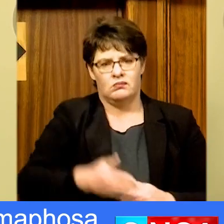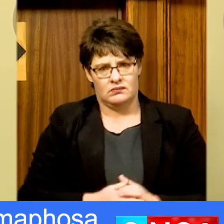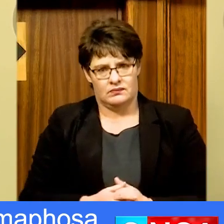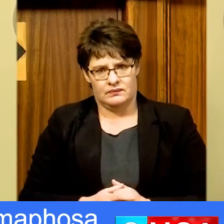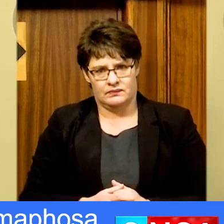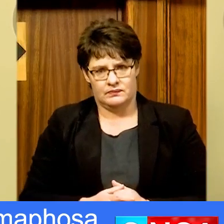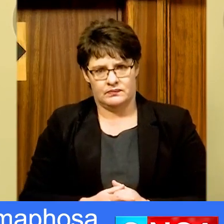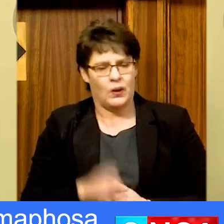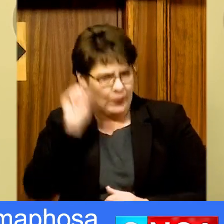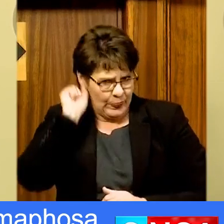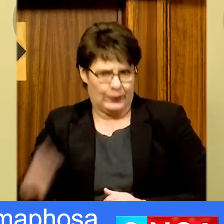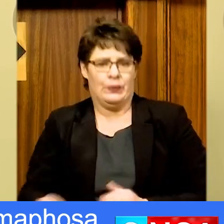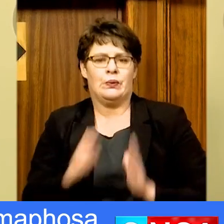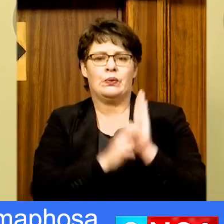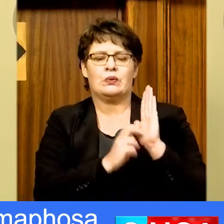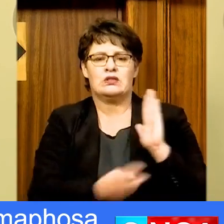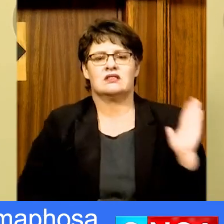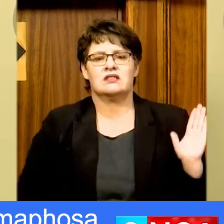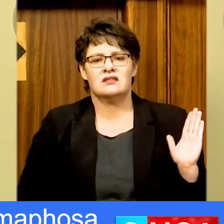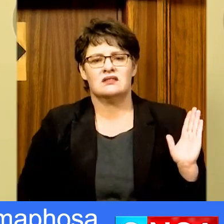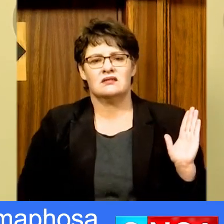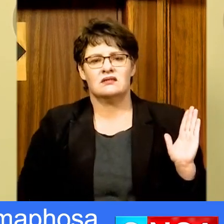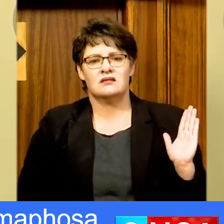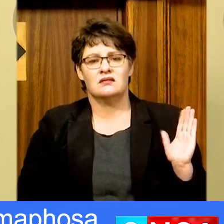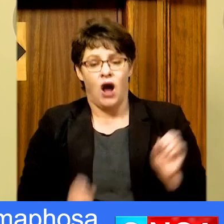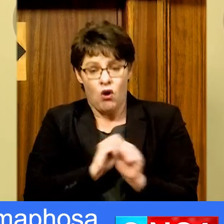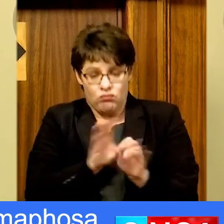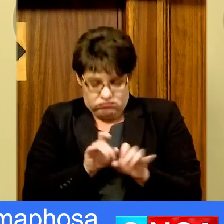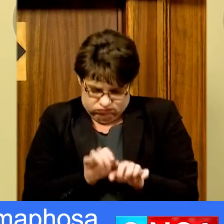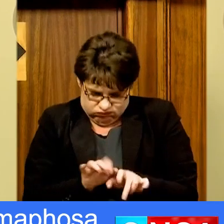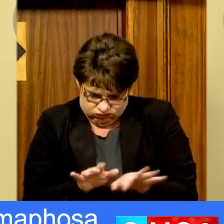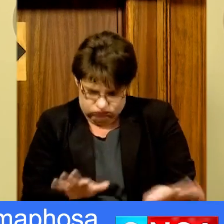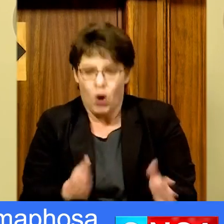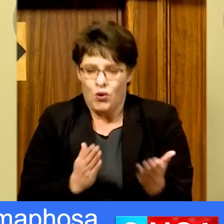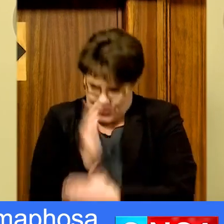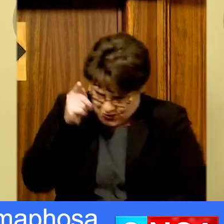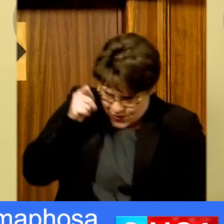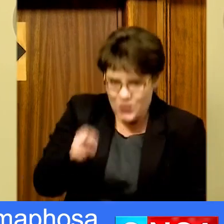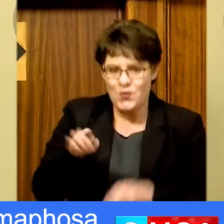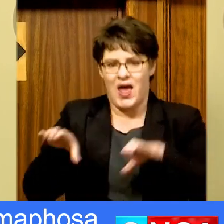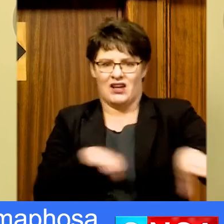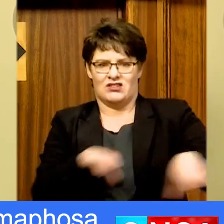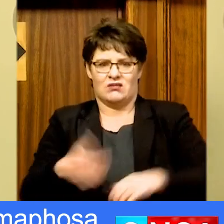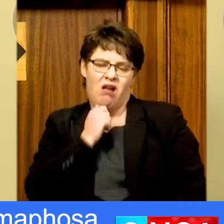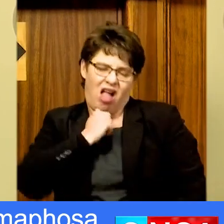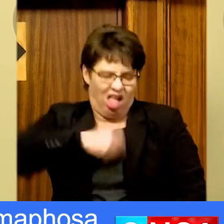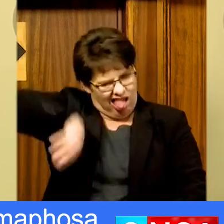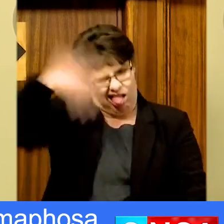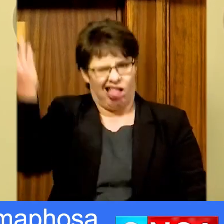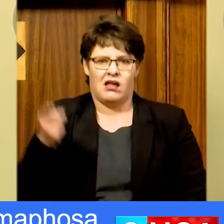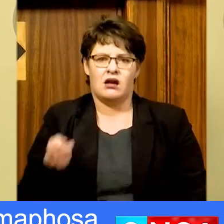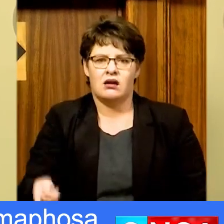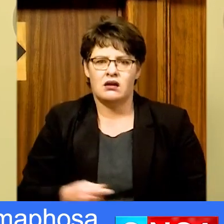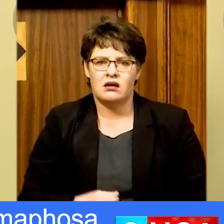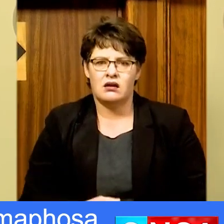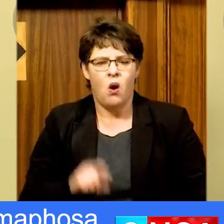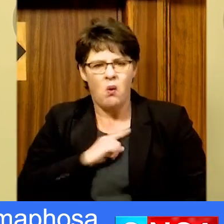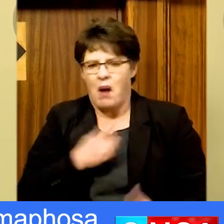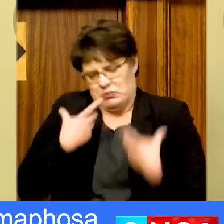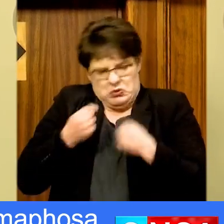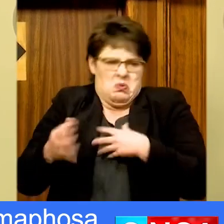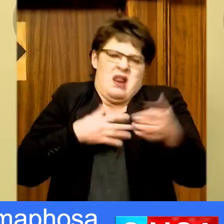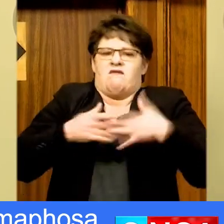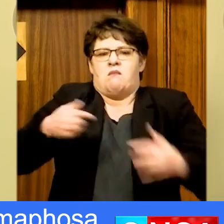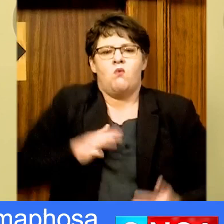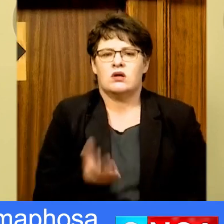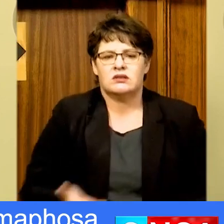attendance. This is how the virus is spread, through carelessness and through